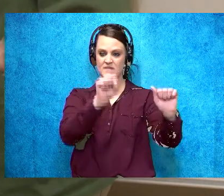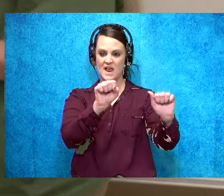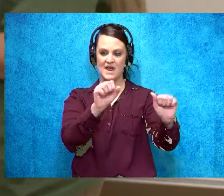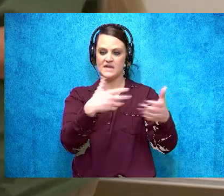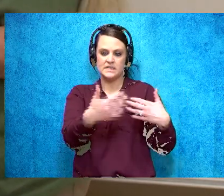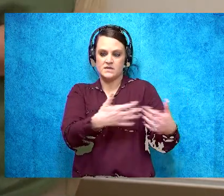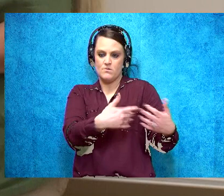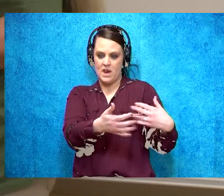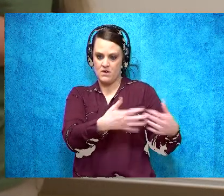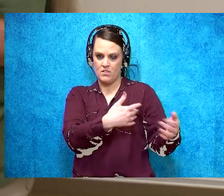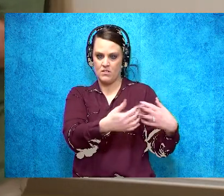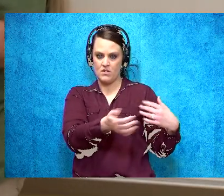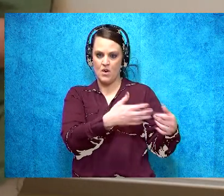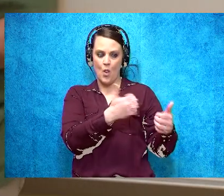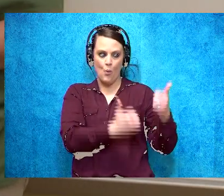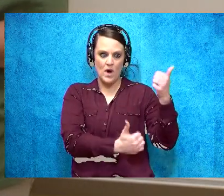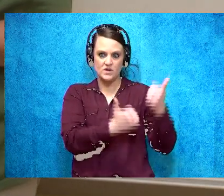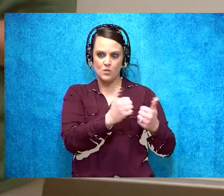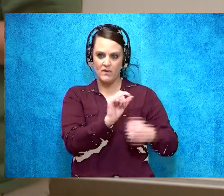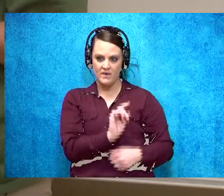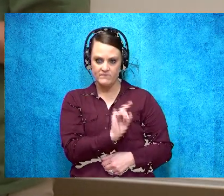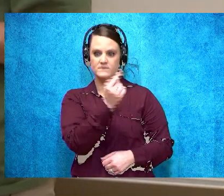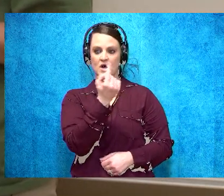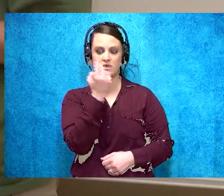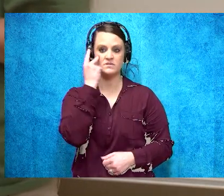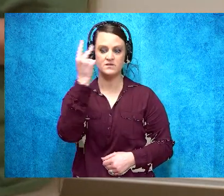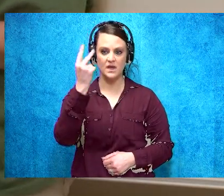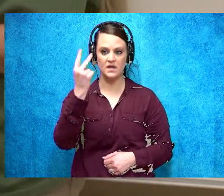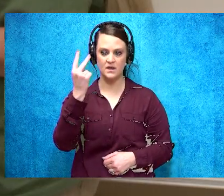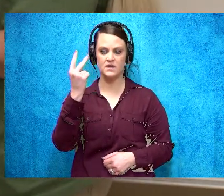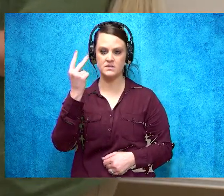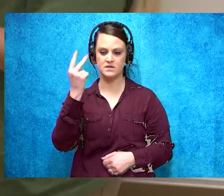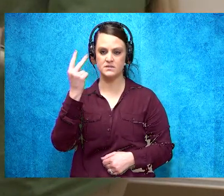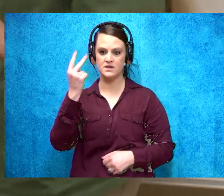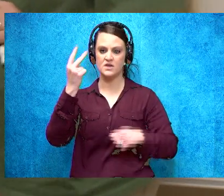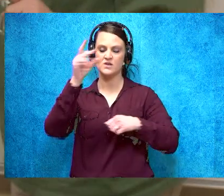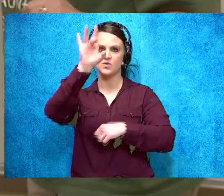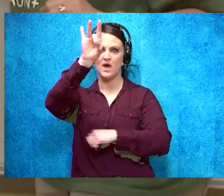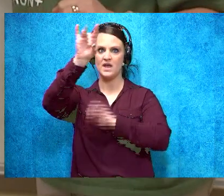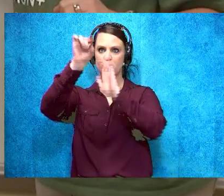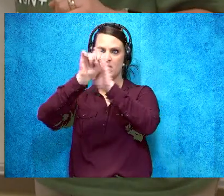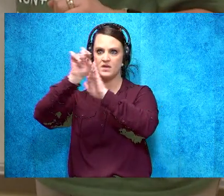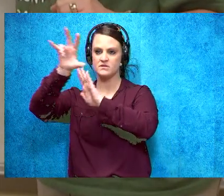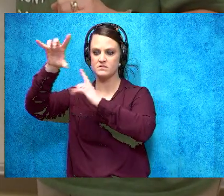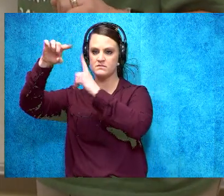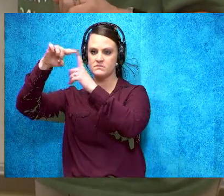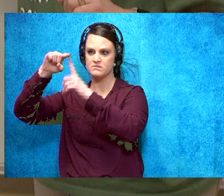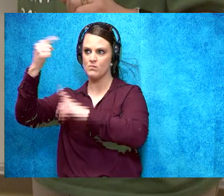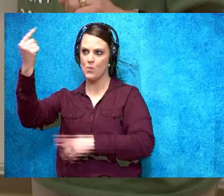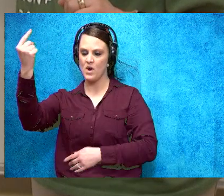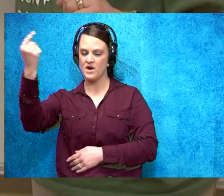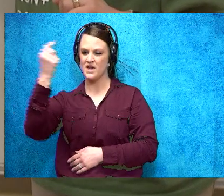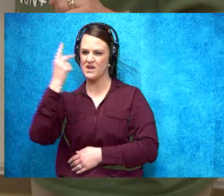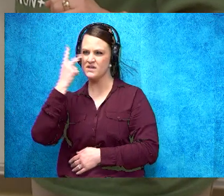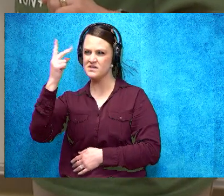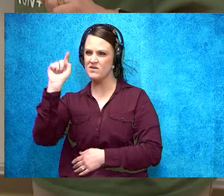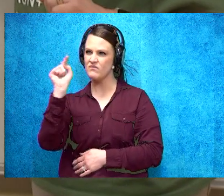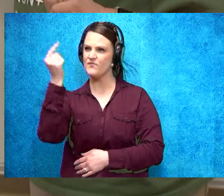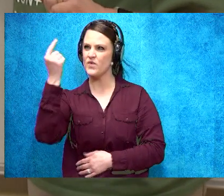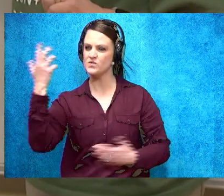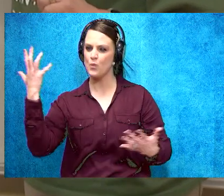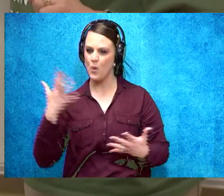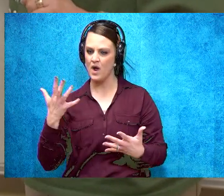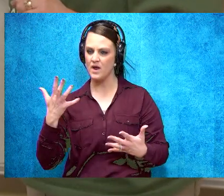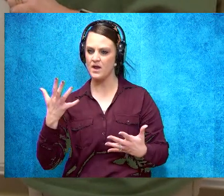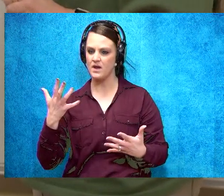were they? Which one comes first in the equation? This is one of the ones they